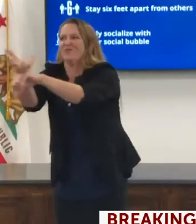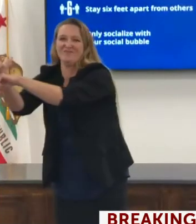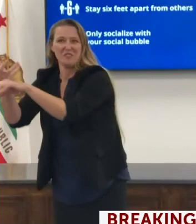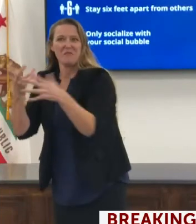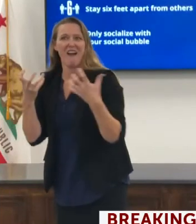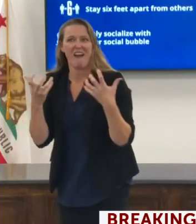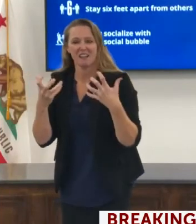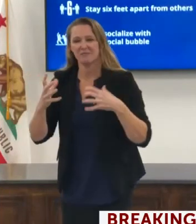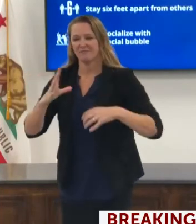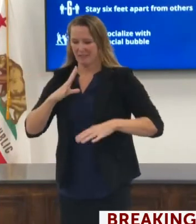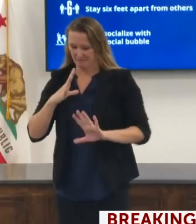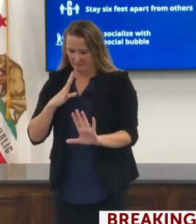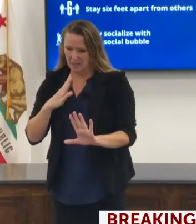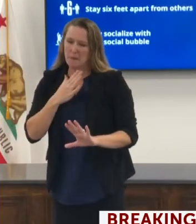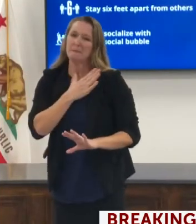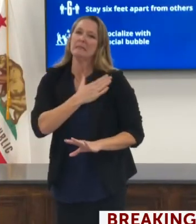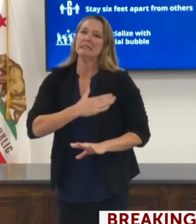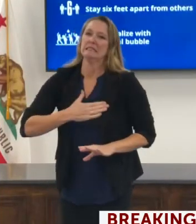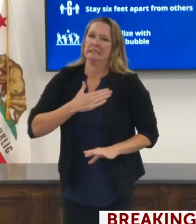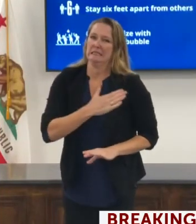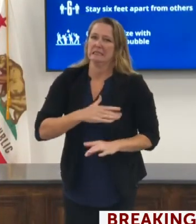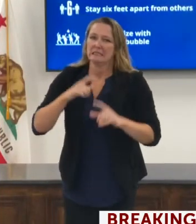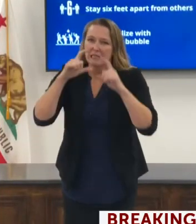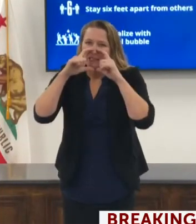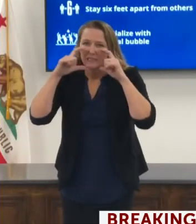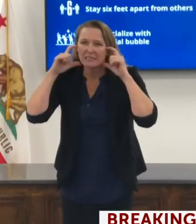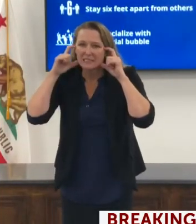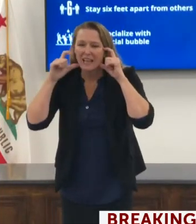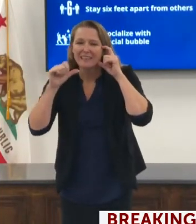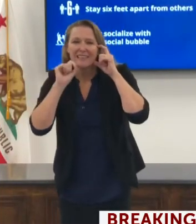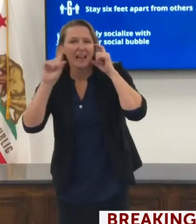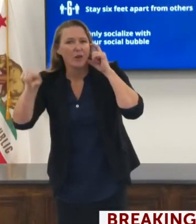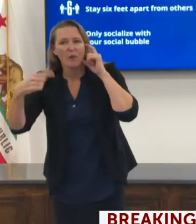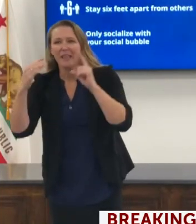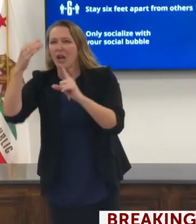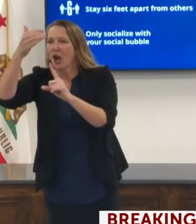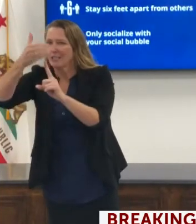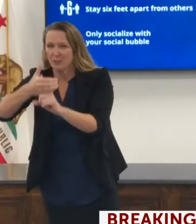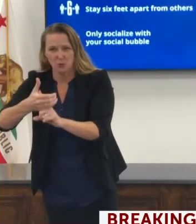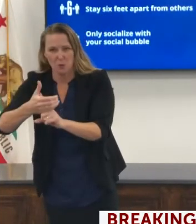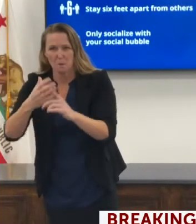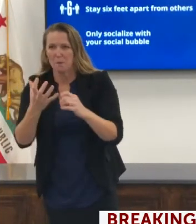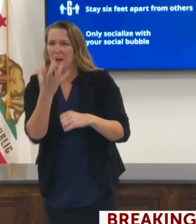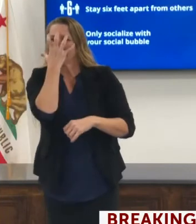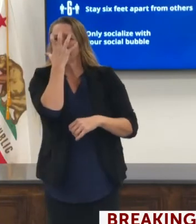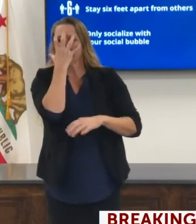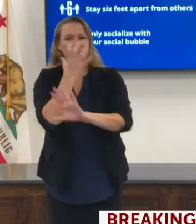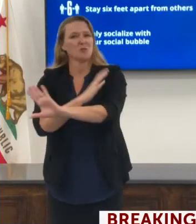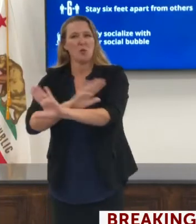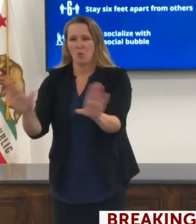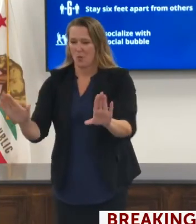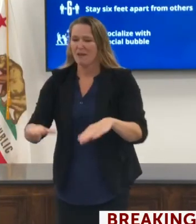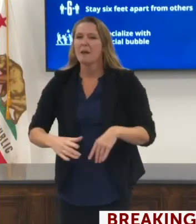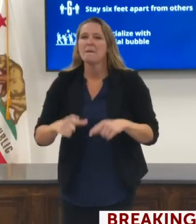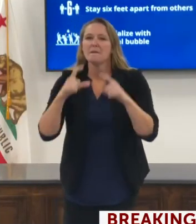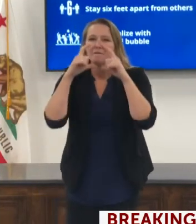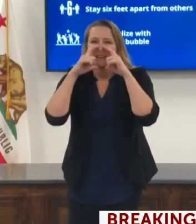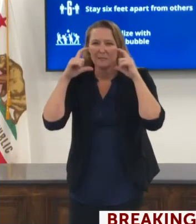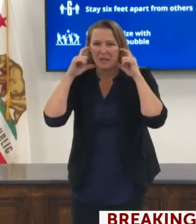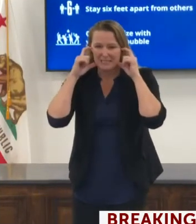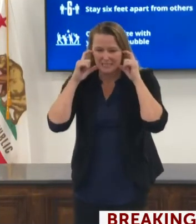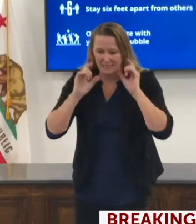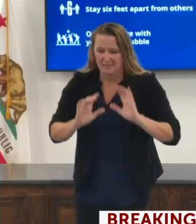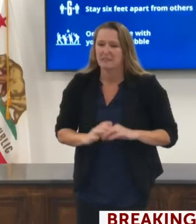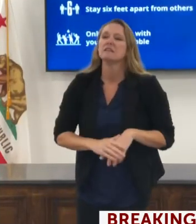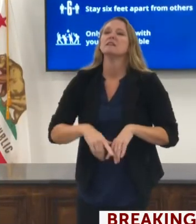that you wear a face covering, not just a costume mask, that you do so only with household members, that